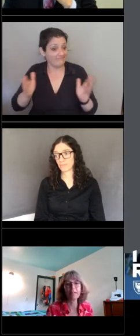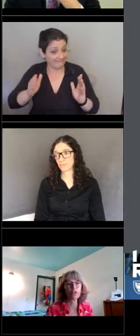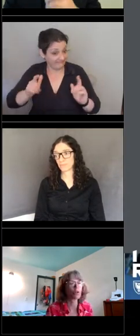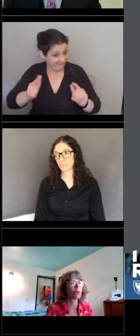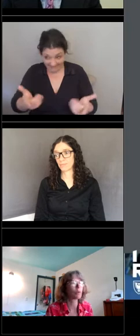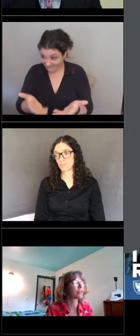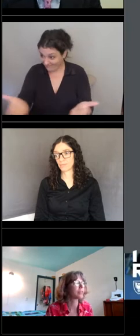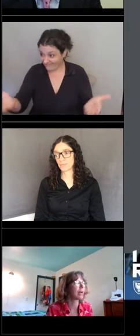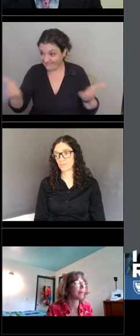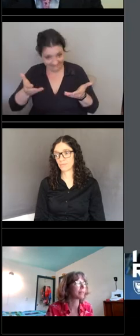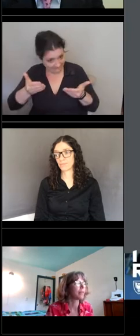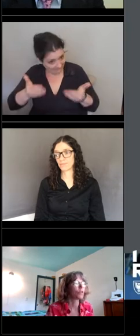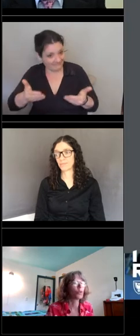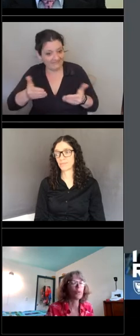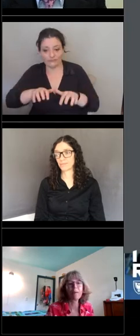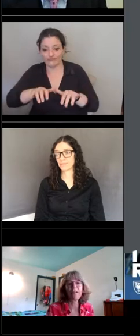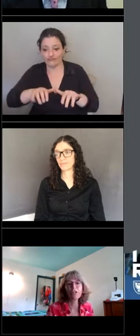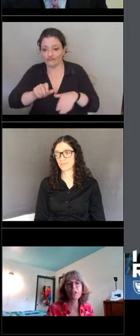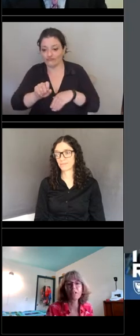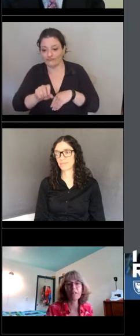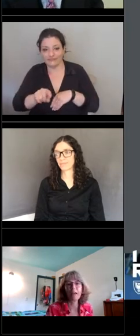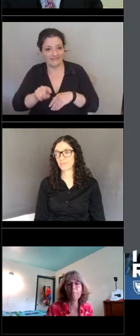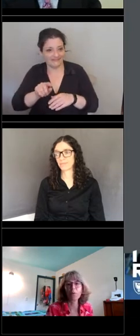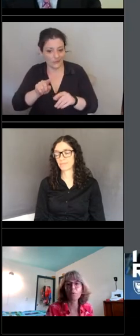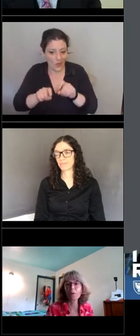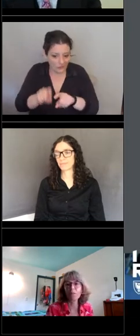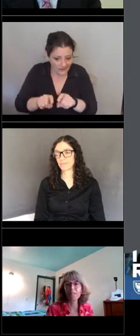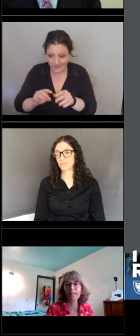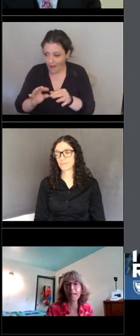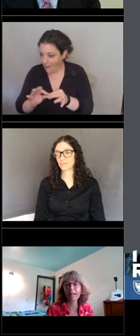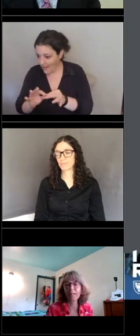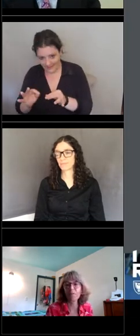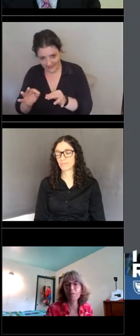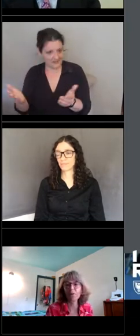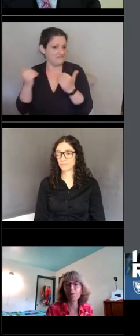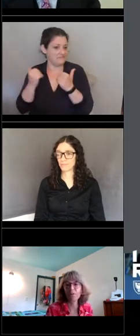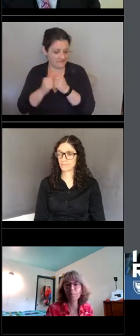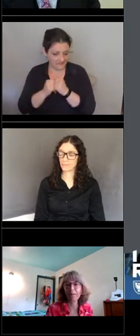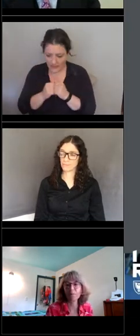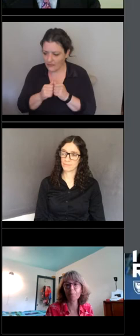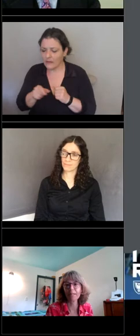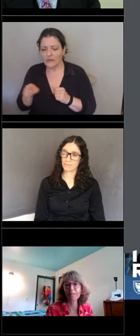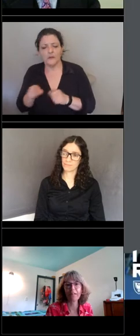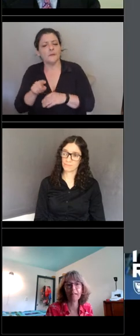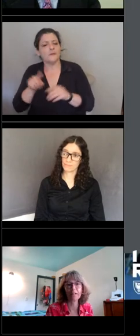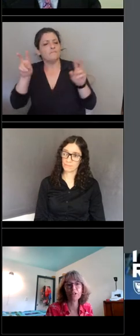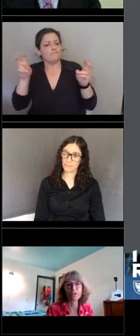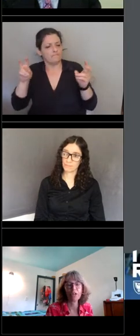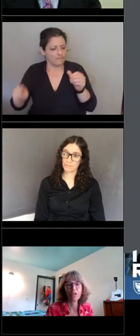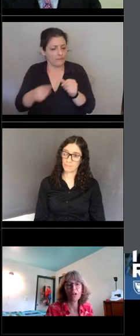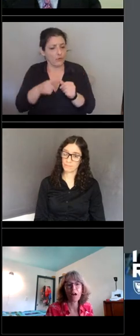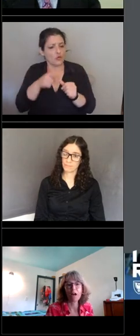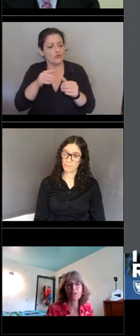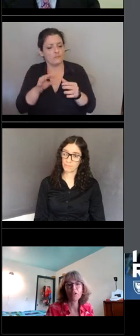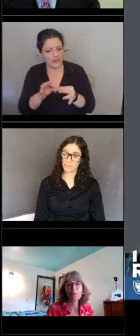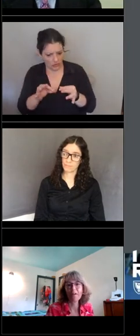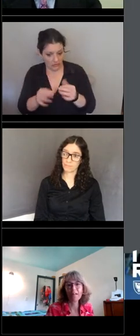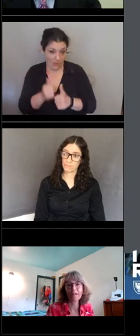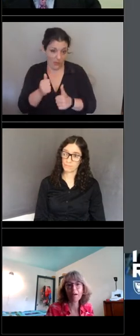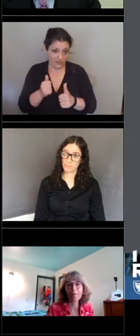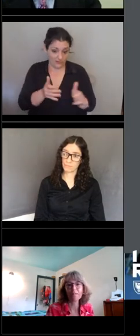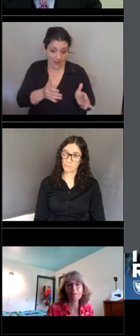and send in your questions and comments. So you had mentioned that most of the work today has been focused on management plans that are in English.